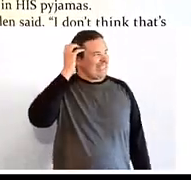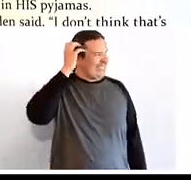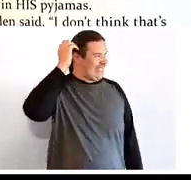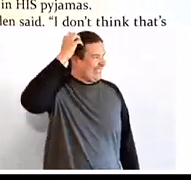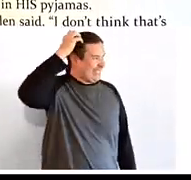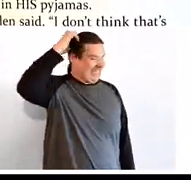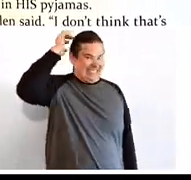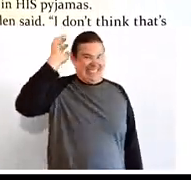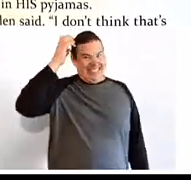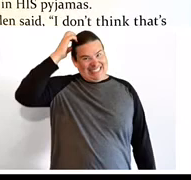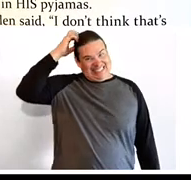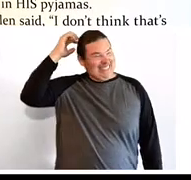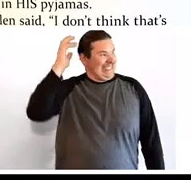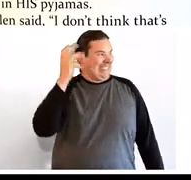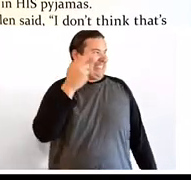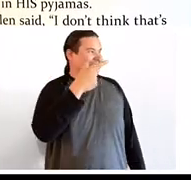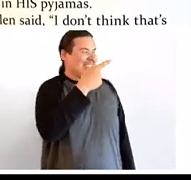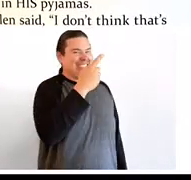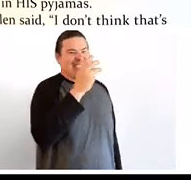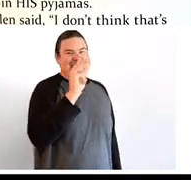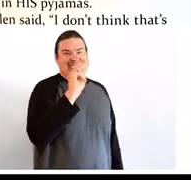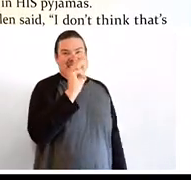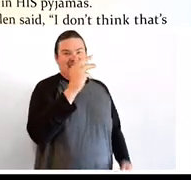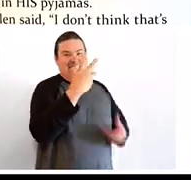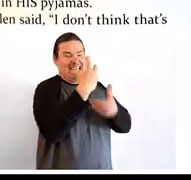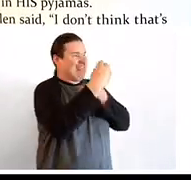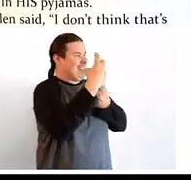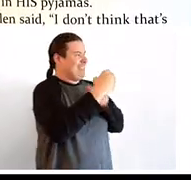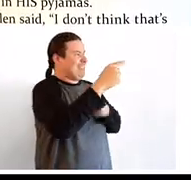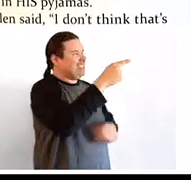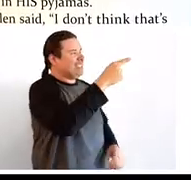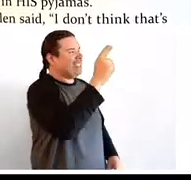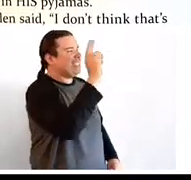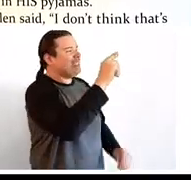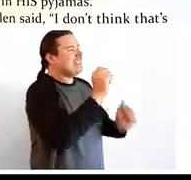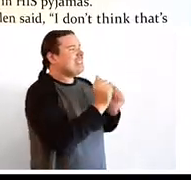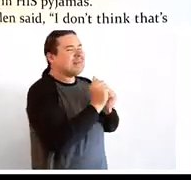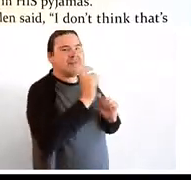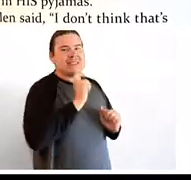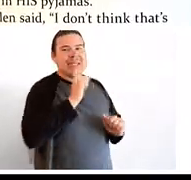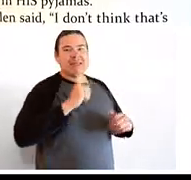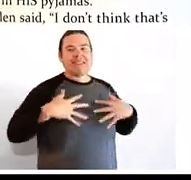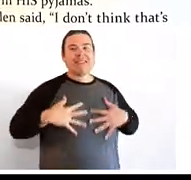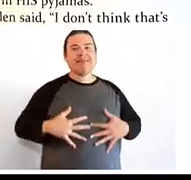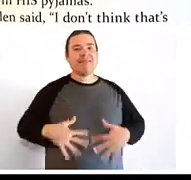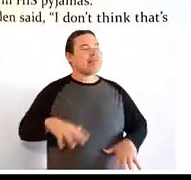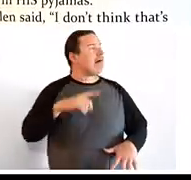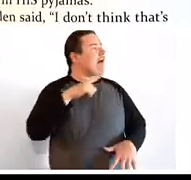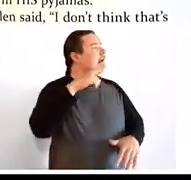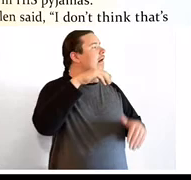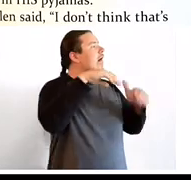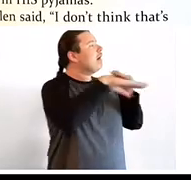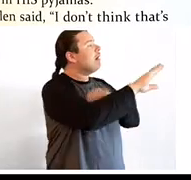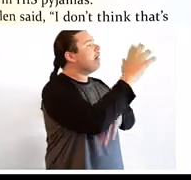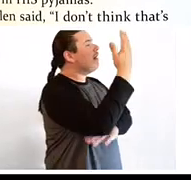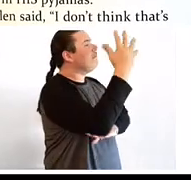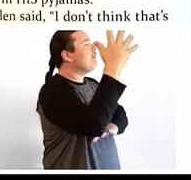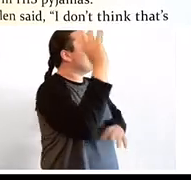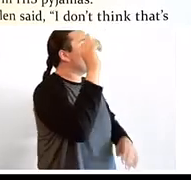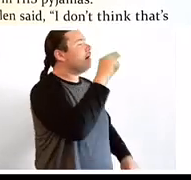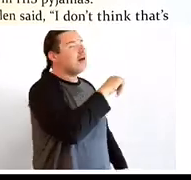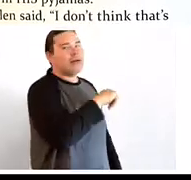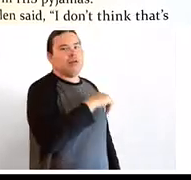"Well," said Helen, "I think Megan is in the woods in her pajamas."